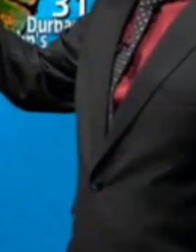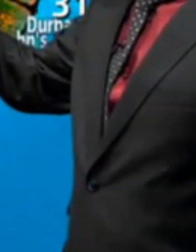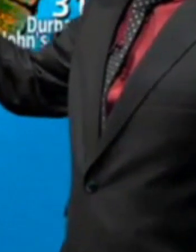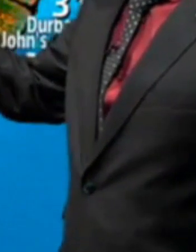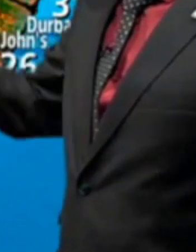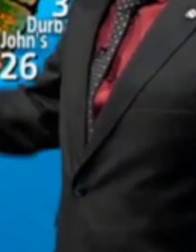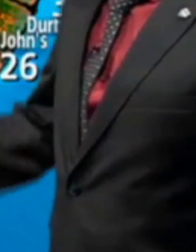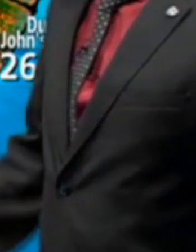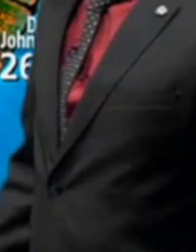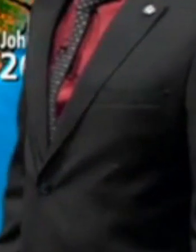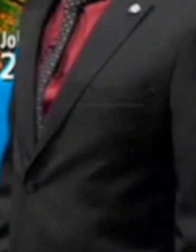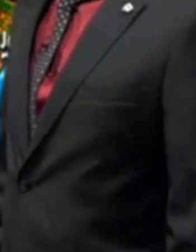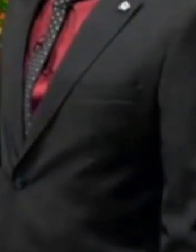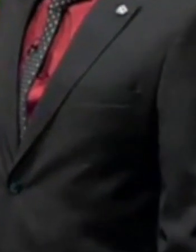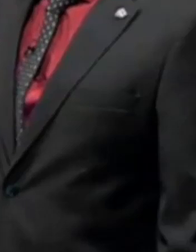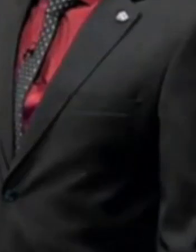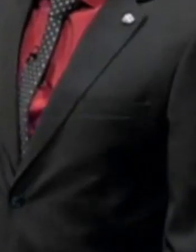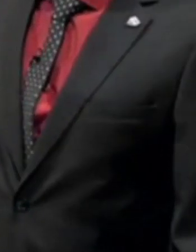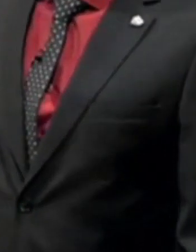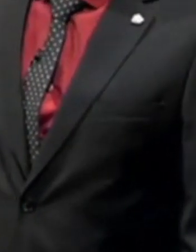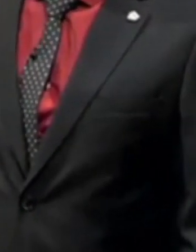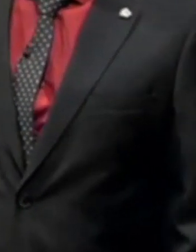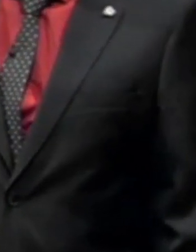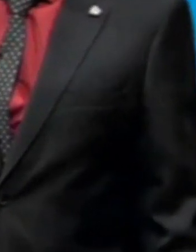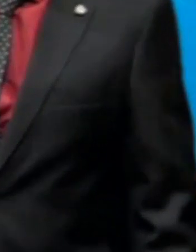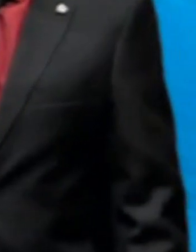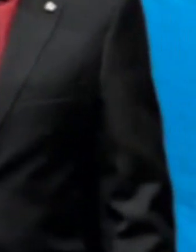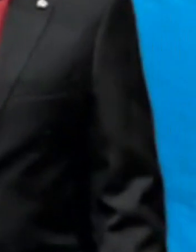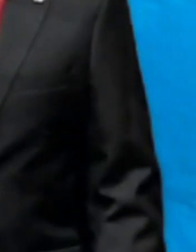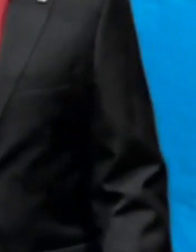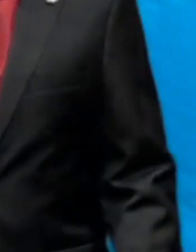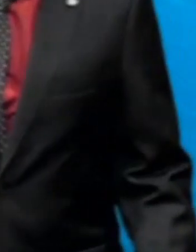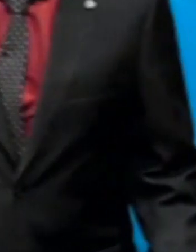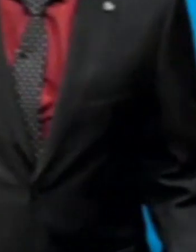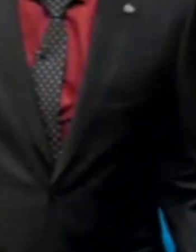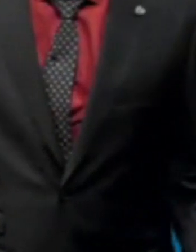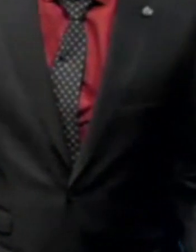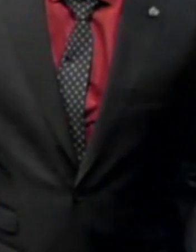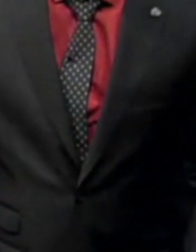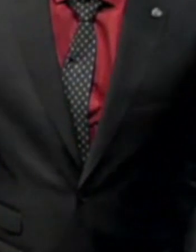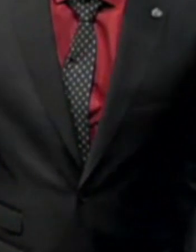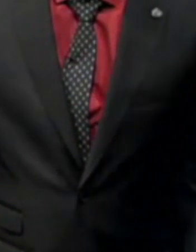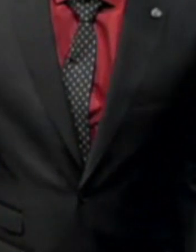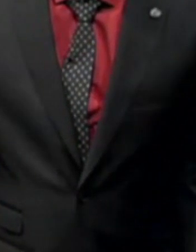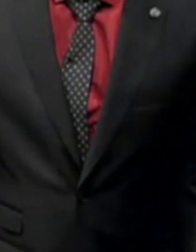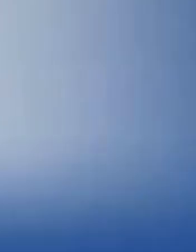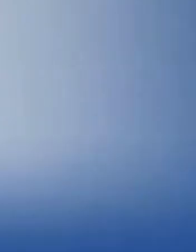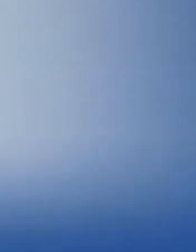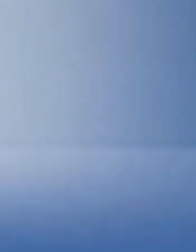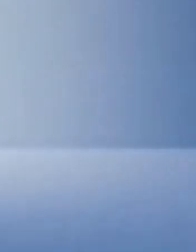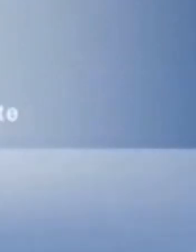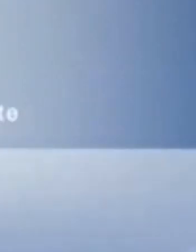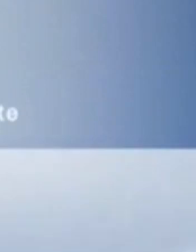le ka Johannesburg ke 30 ka moka ga godimo ka Pretoria ke 32 magešo go tšwa gona ke re mošate